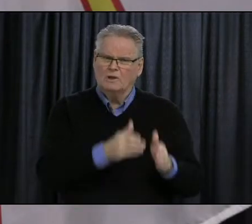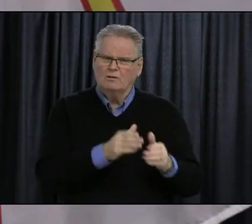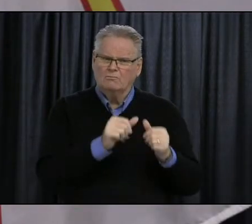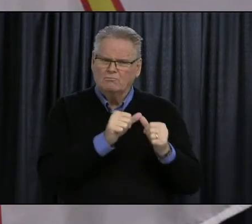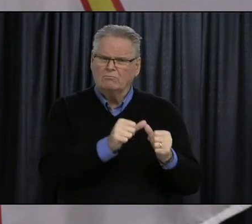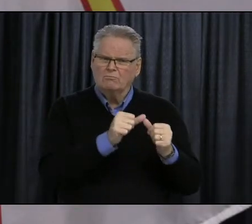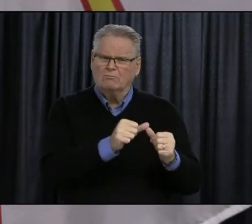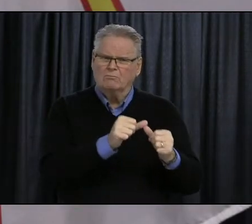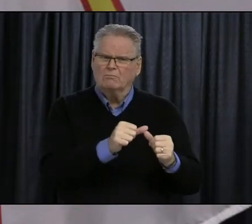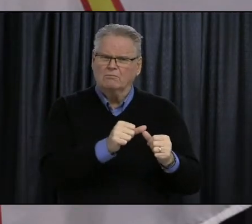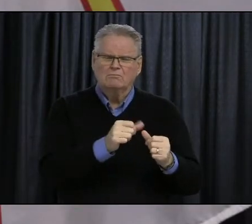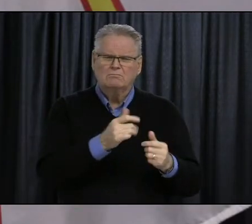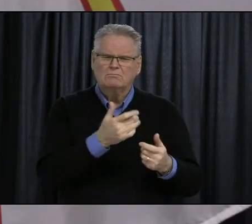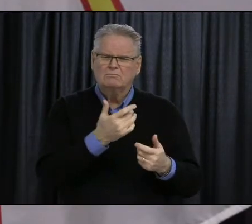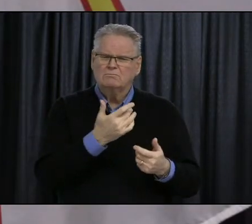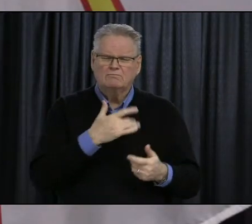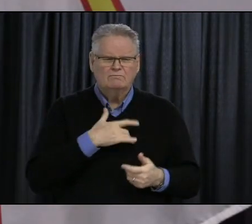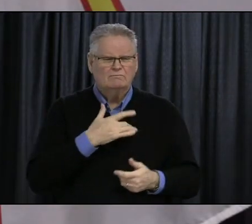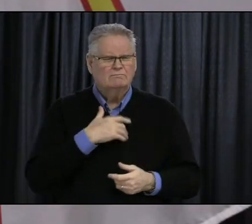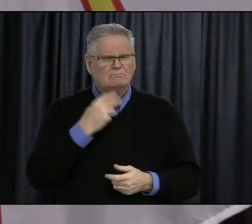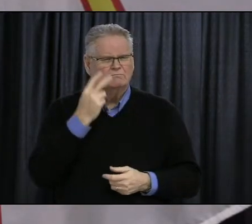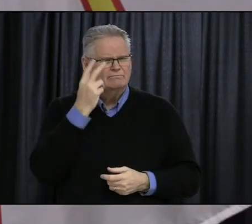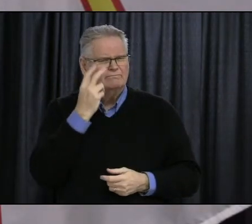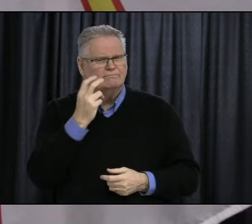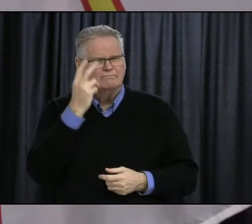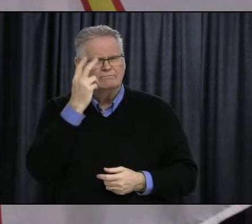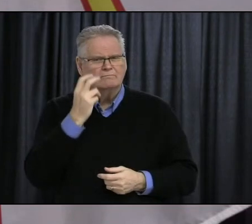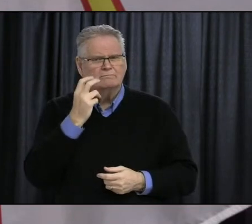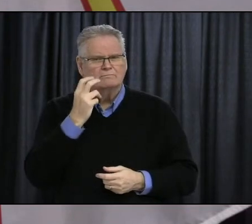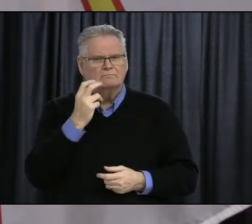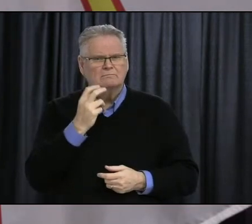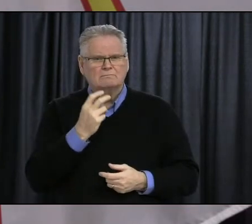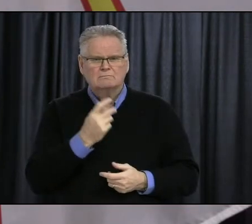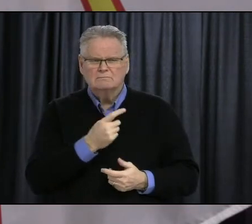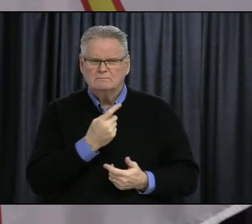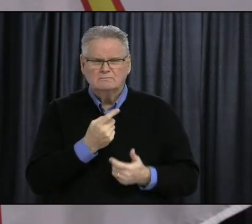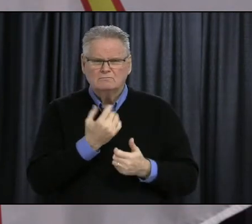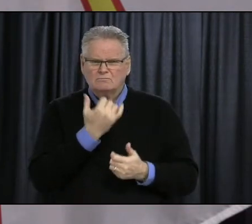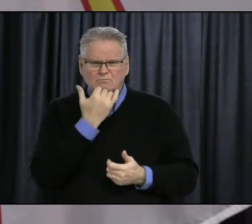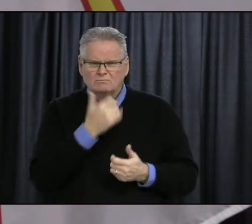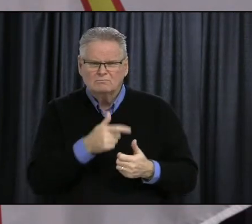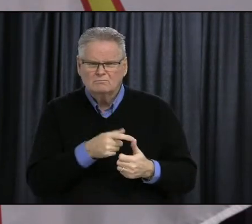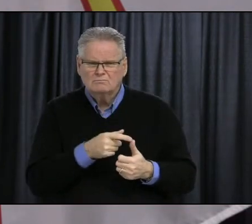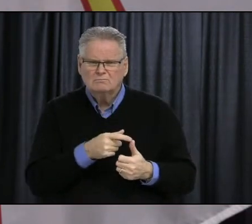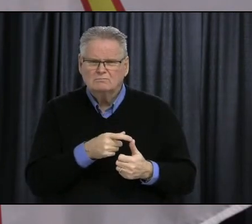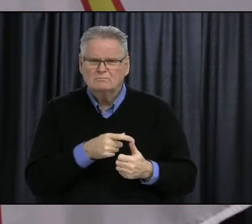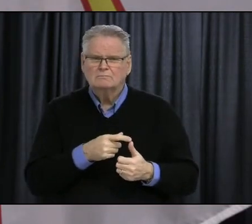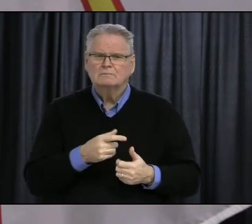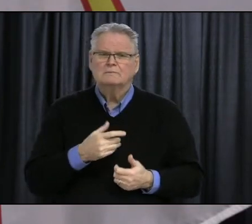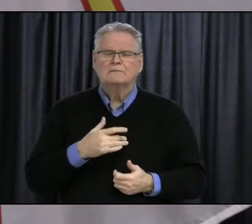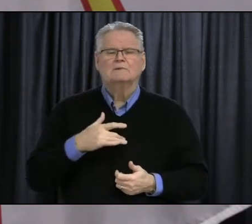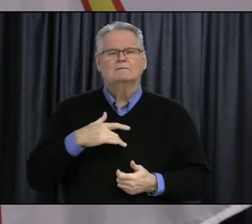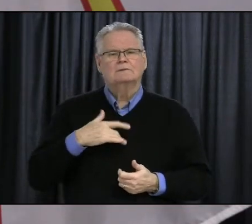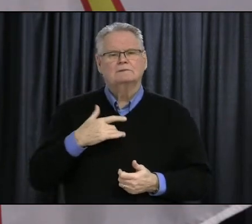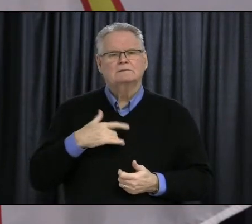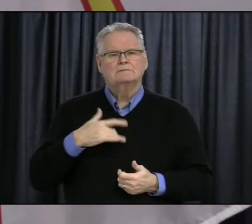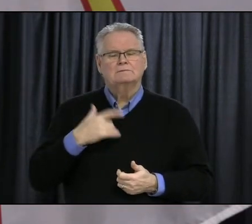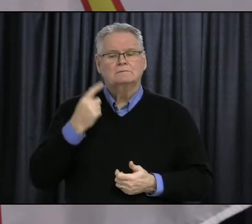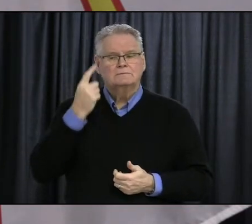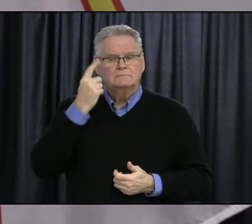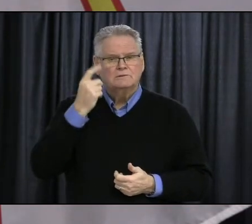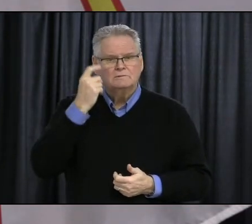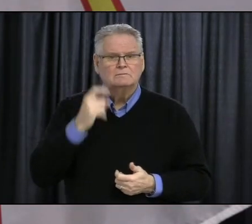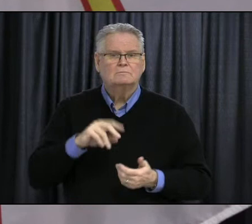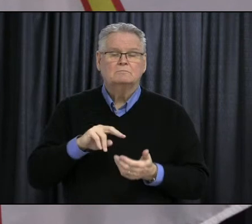As I said before, suspect cases are those that are symptomatic but test negative. And so I can't